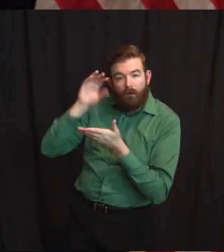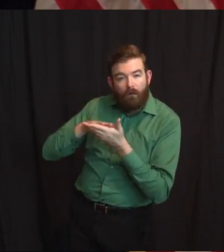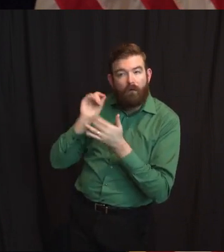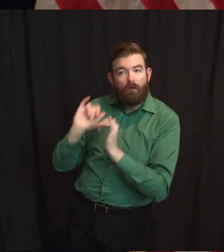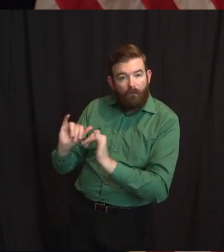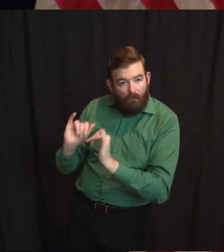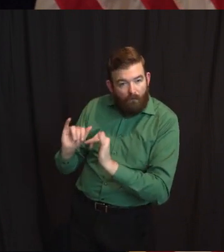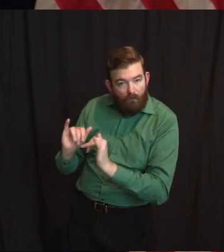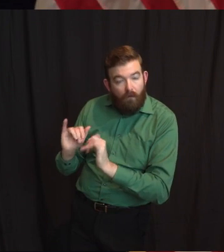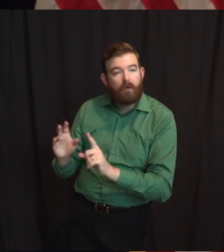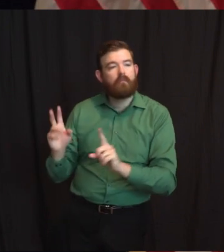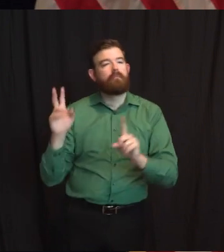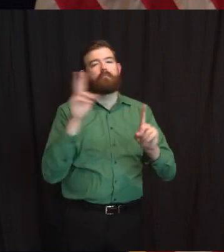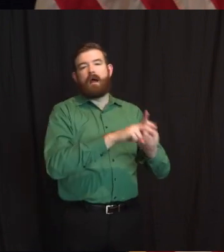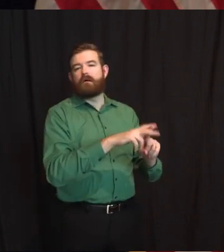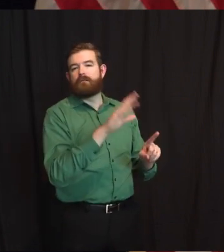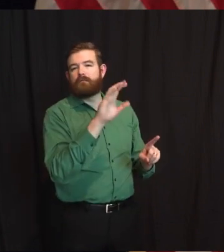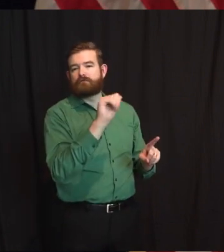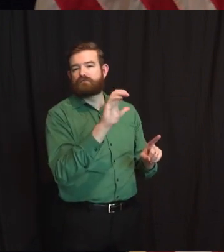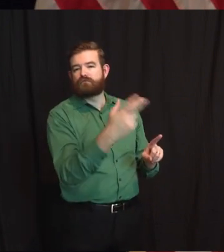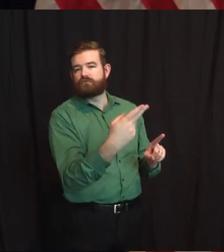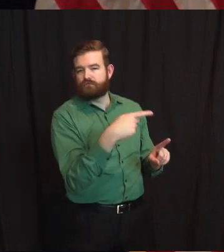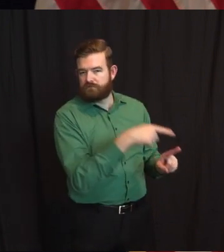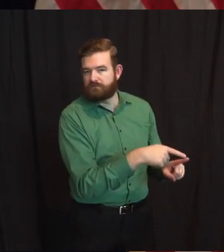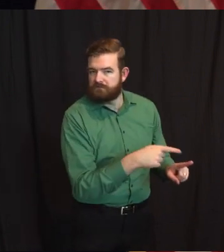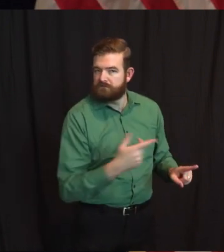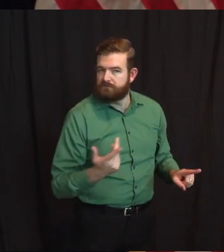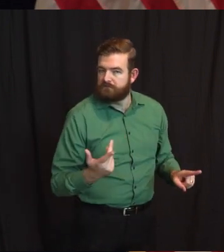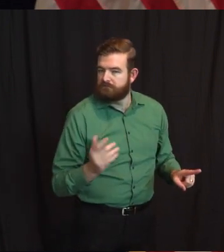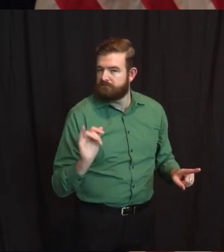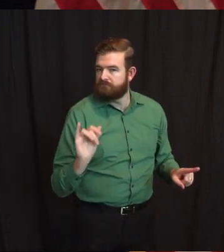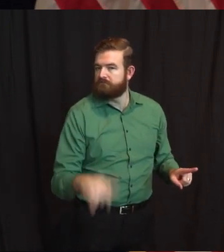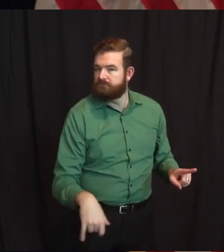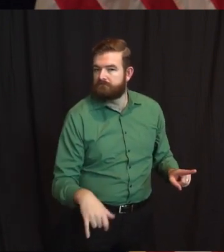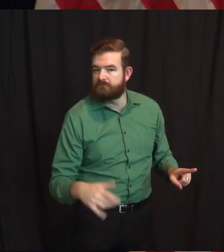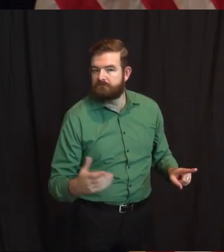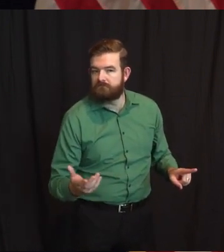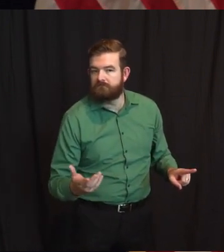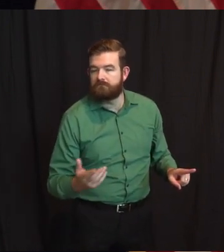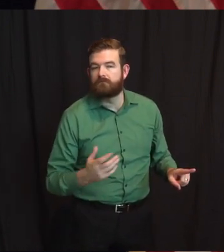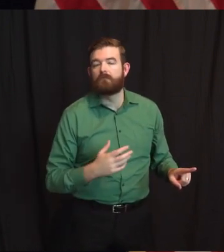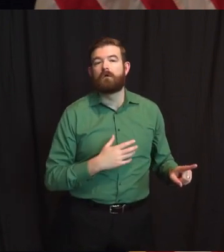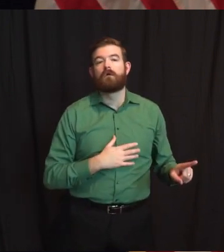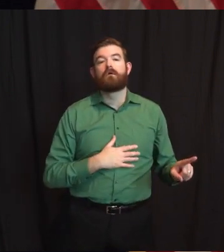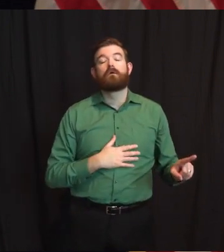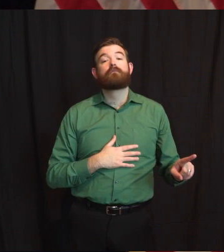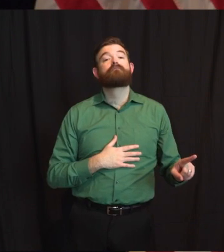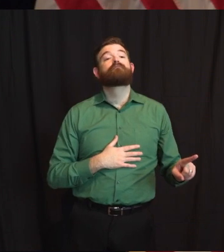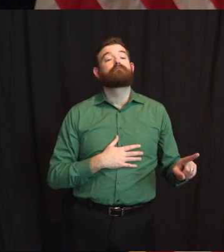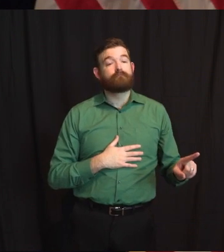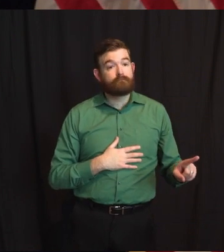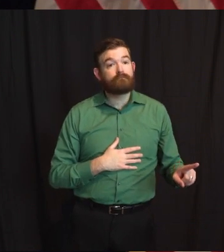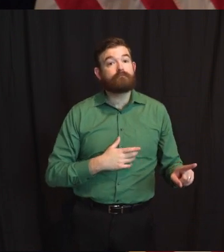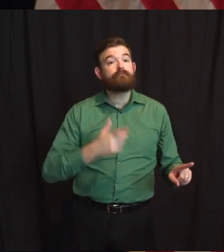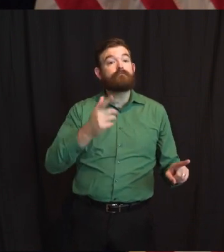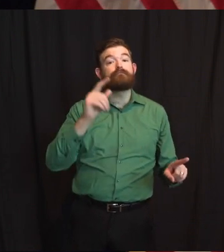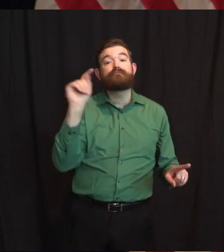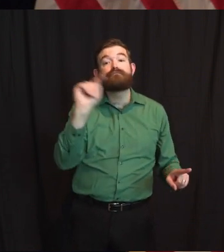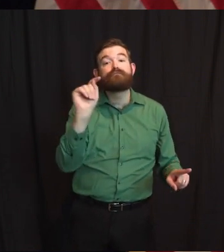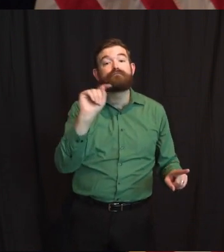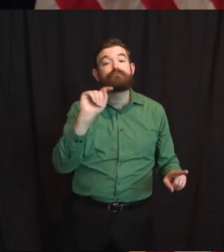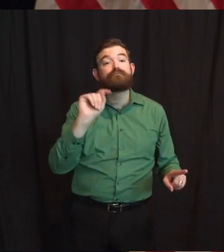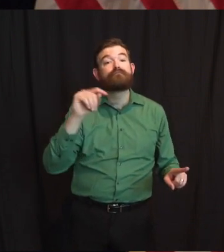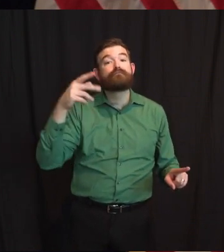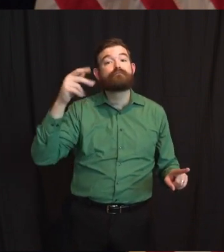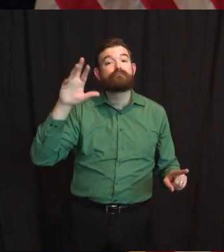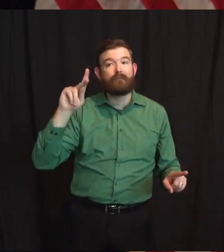they're not all open, by the way, but we do need to get over sooner than later restrooms in parks open because